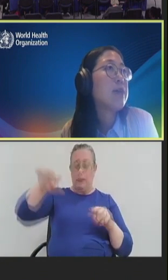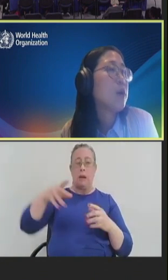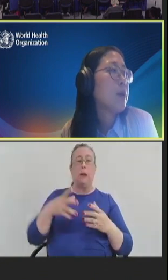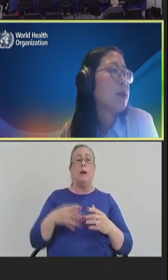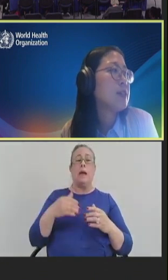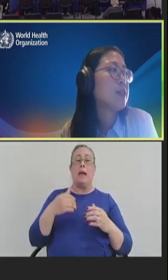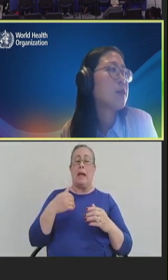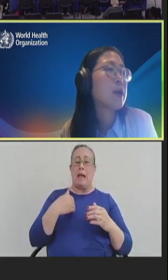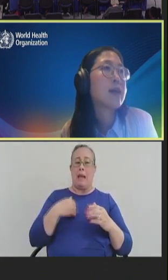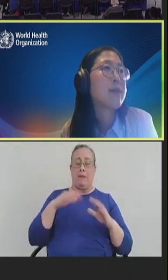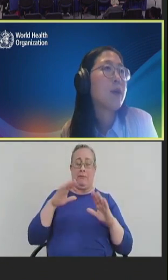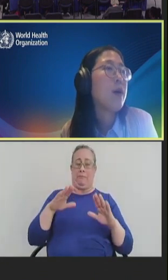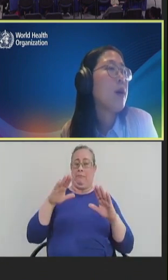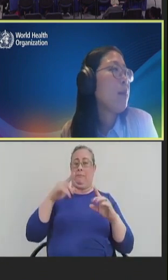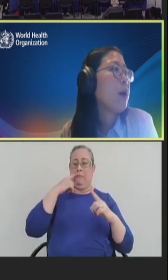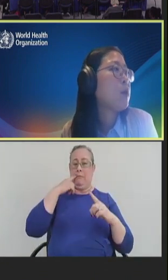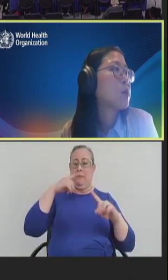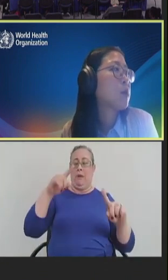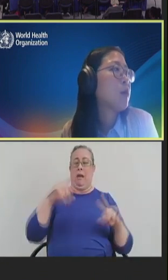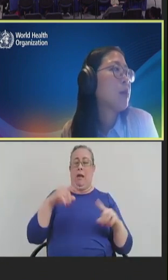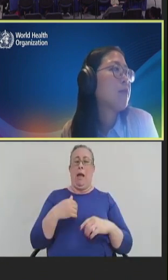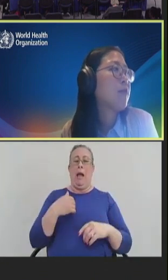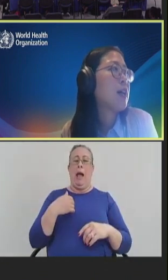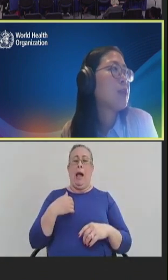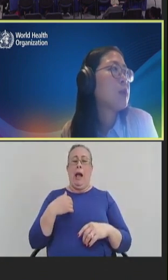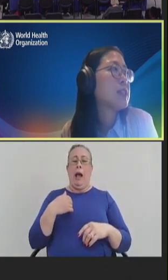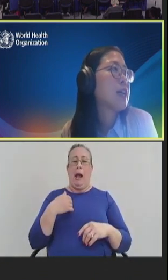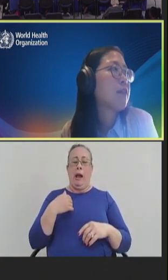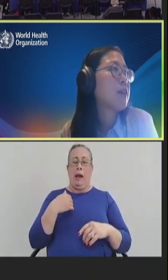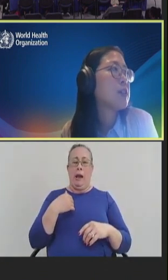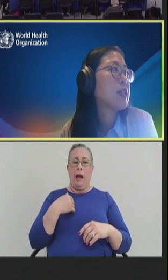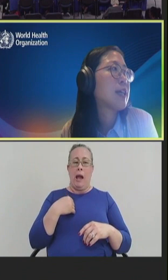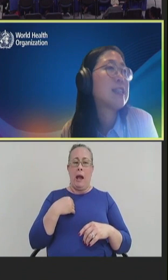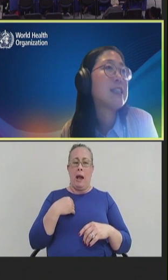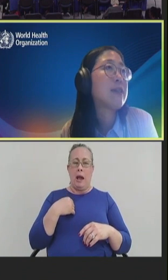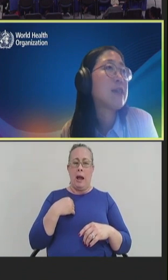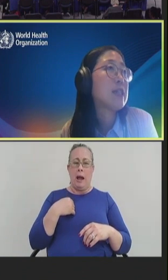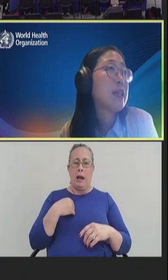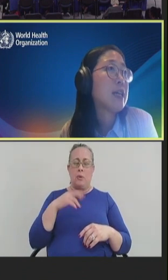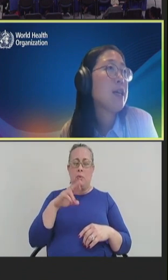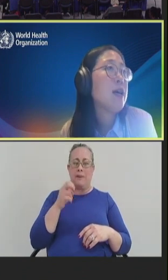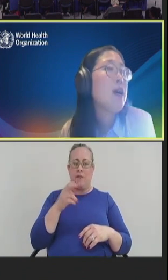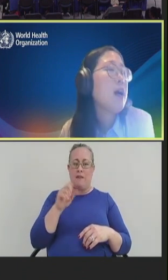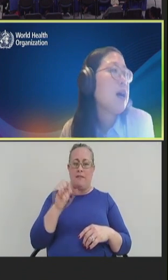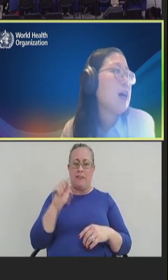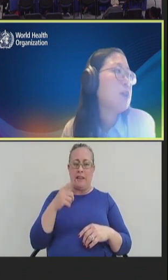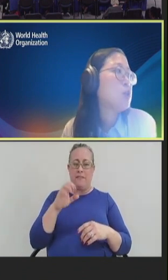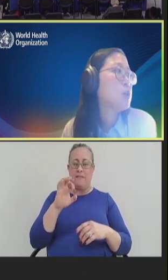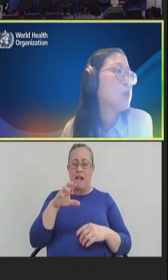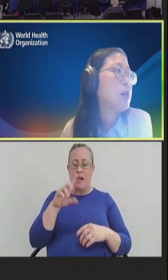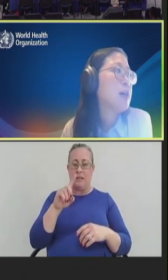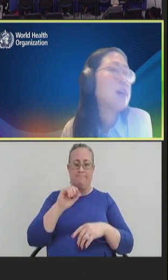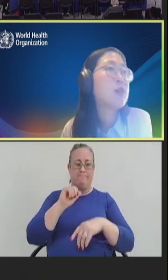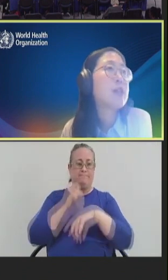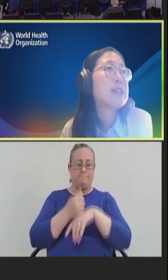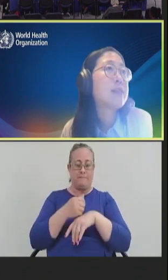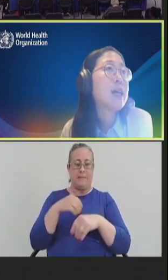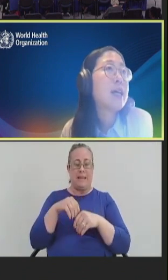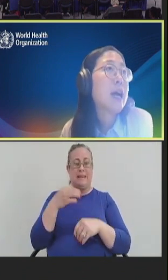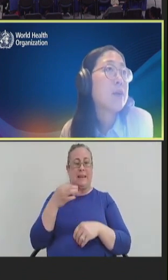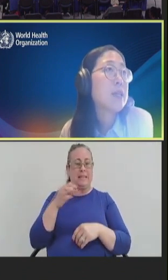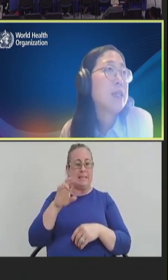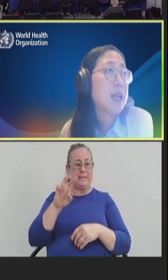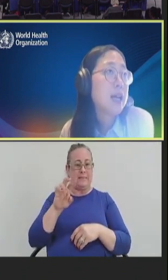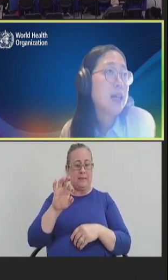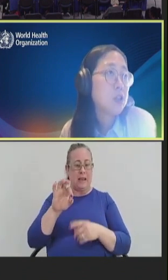a key moment. For example, Powell's Revolving Fund was established in 1979 to address